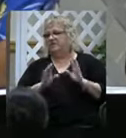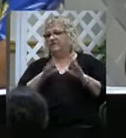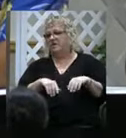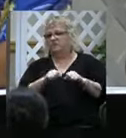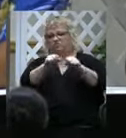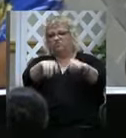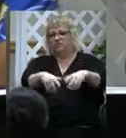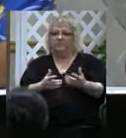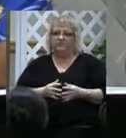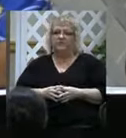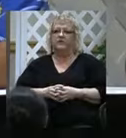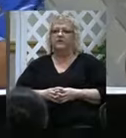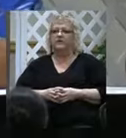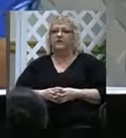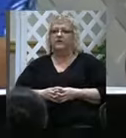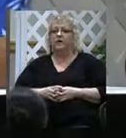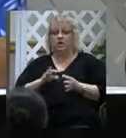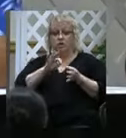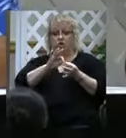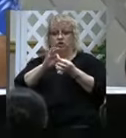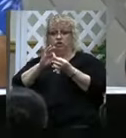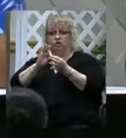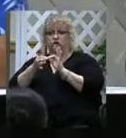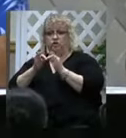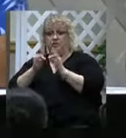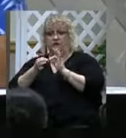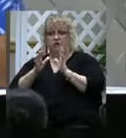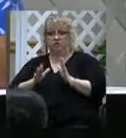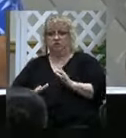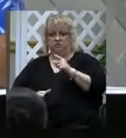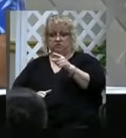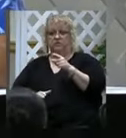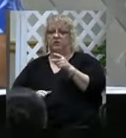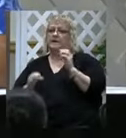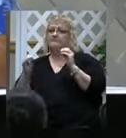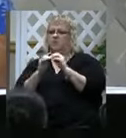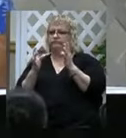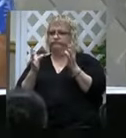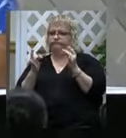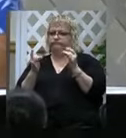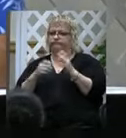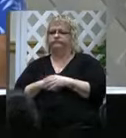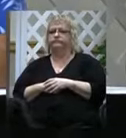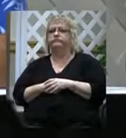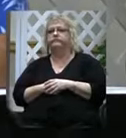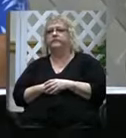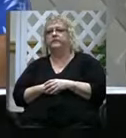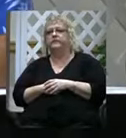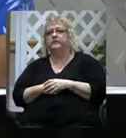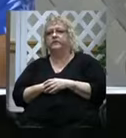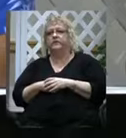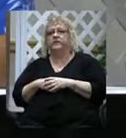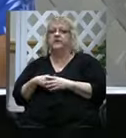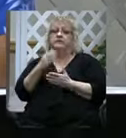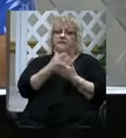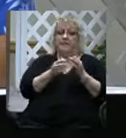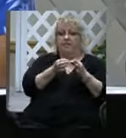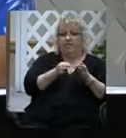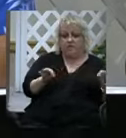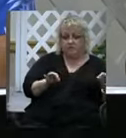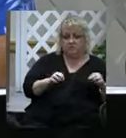translation. On the interpretation side, it gets a little trickier. And I think that for some languages, it depends